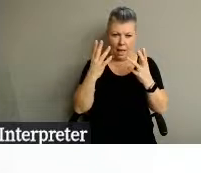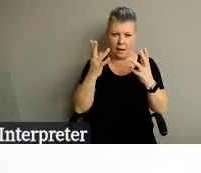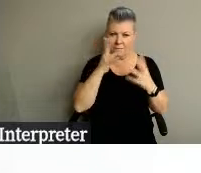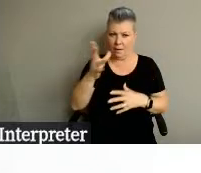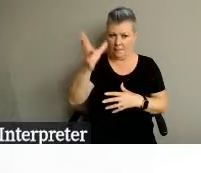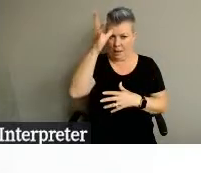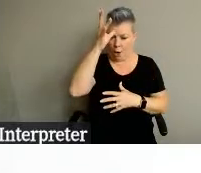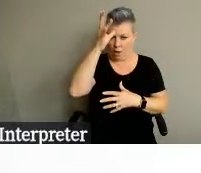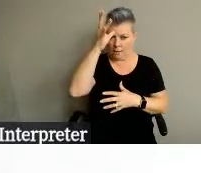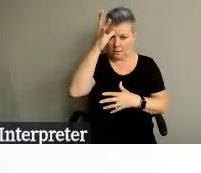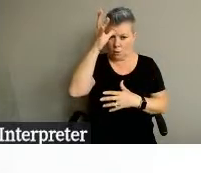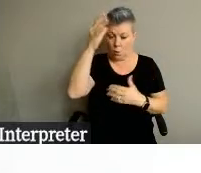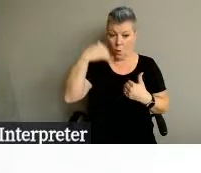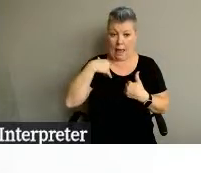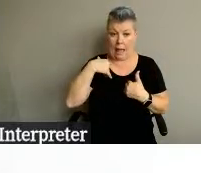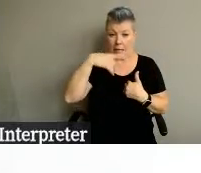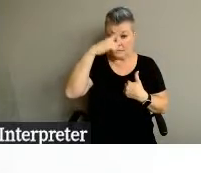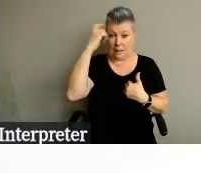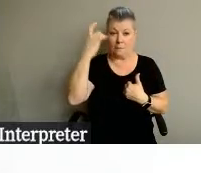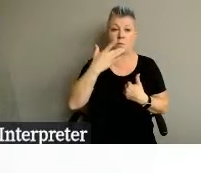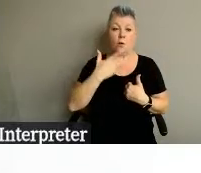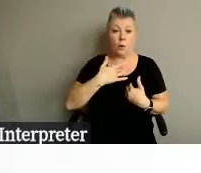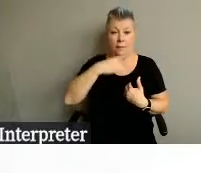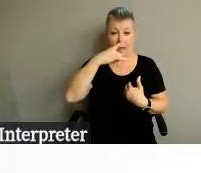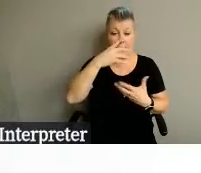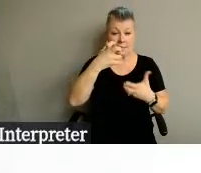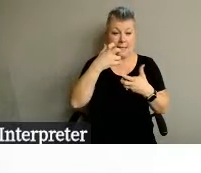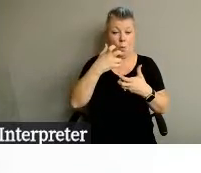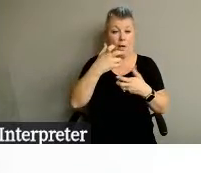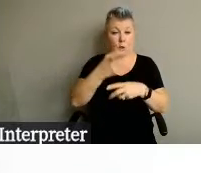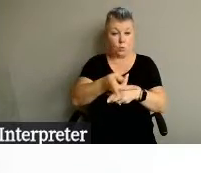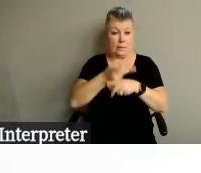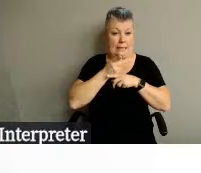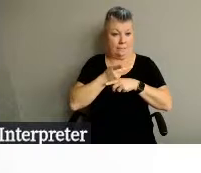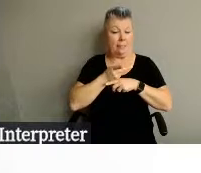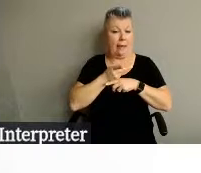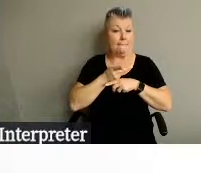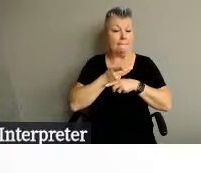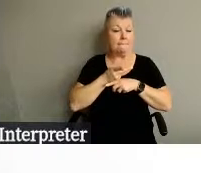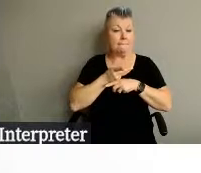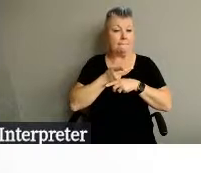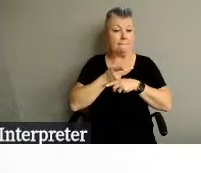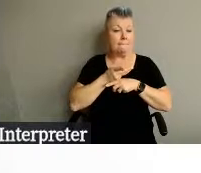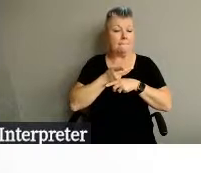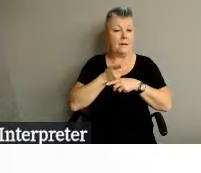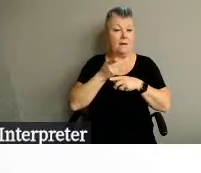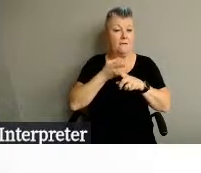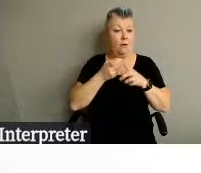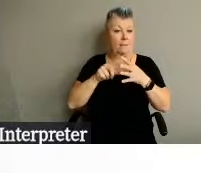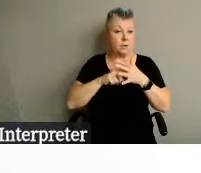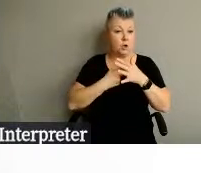parents of summer birthdays want to hold their kids back a year for emotional growth. And